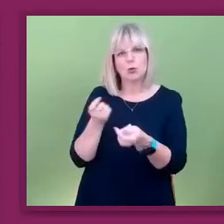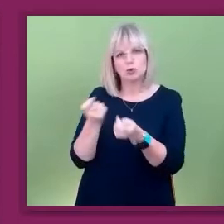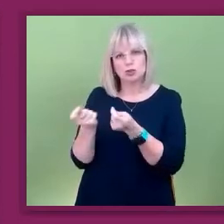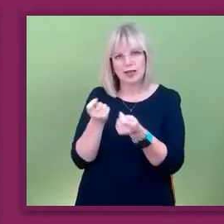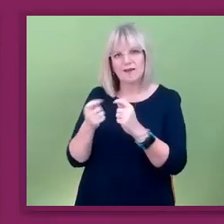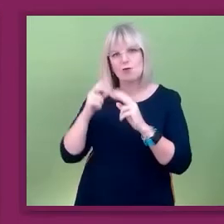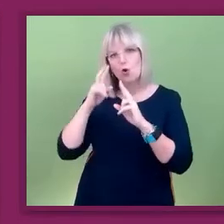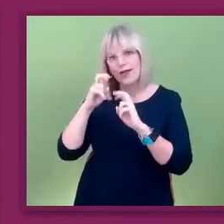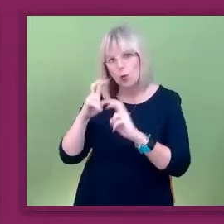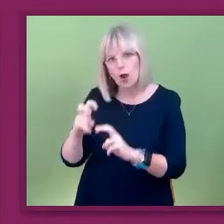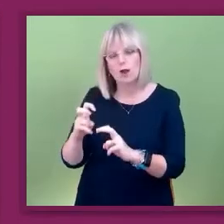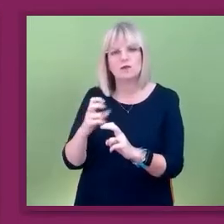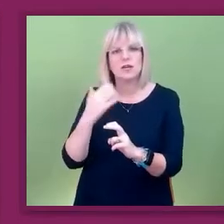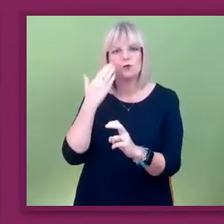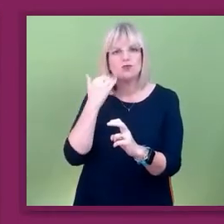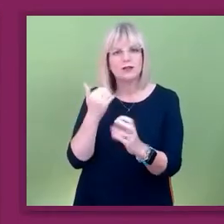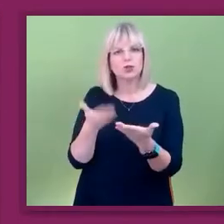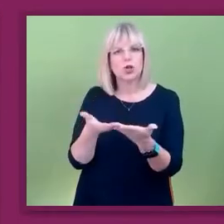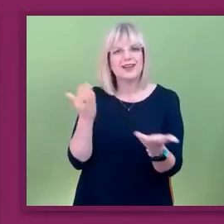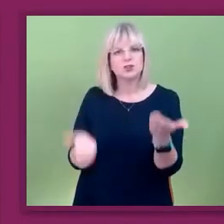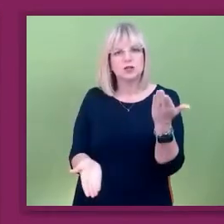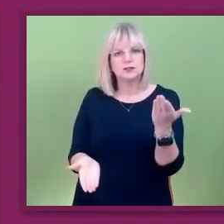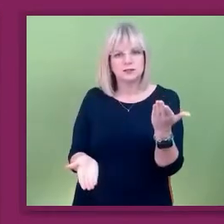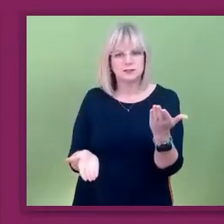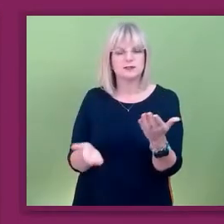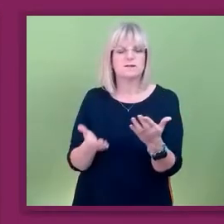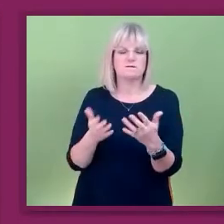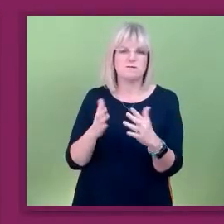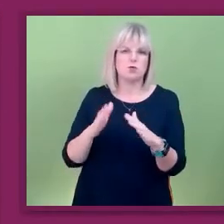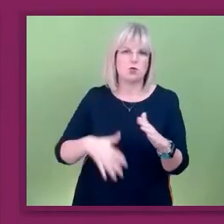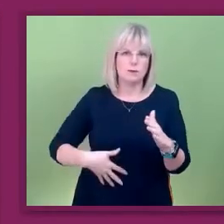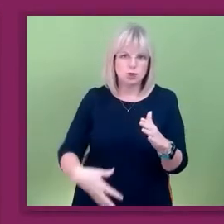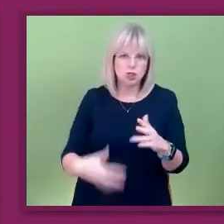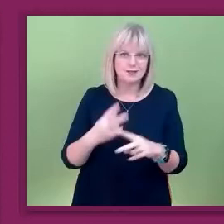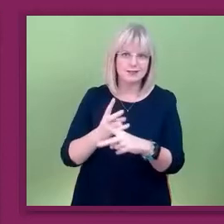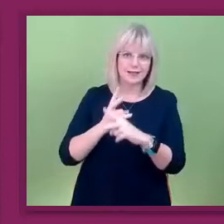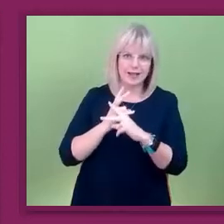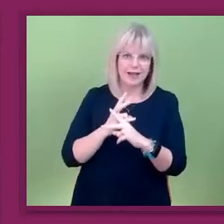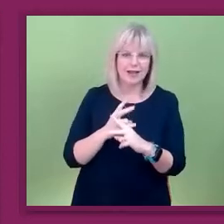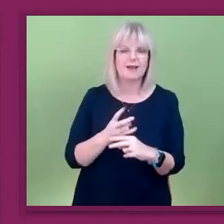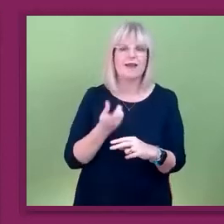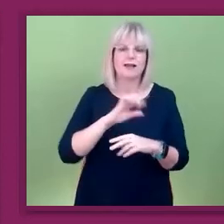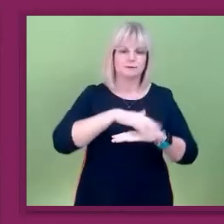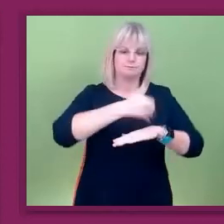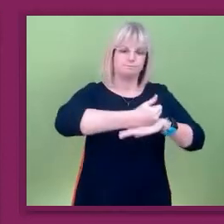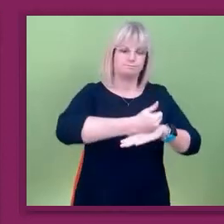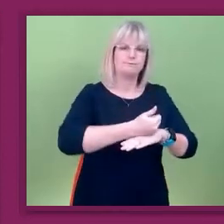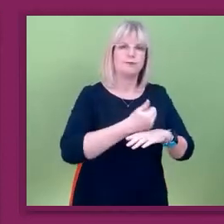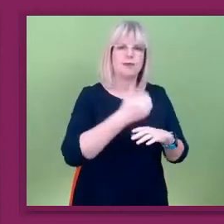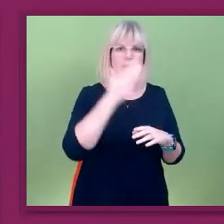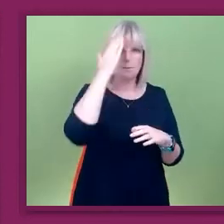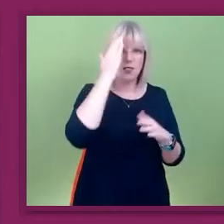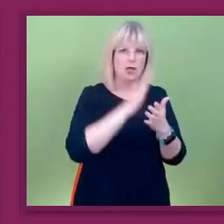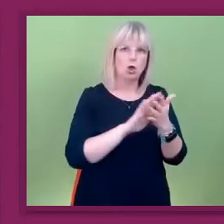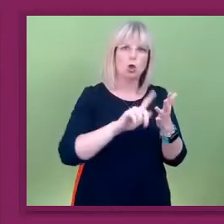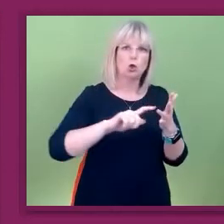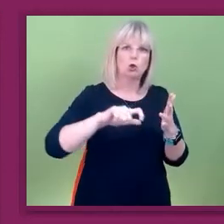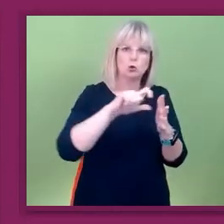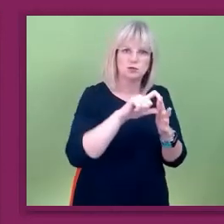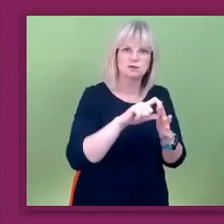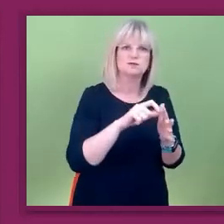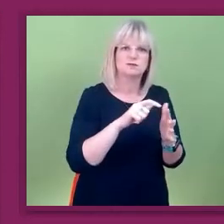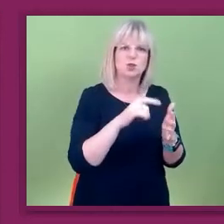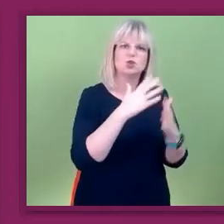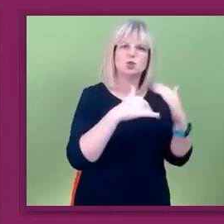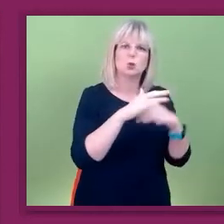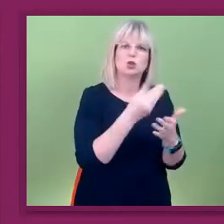in Maternity Care. And I'm also the founder of the Motherhood Group, which is a social enterprise that delivers workshops and large-scale